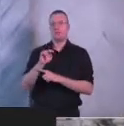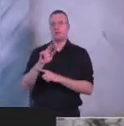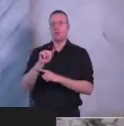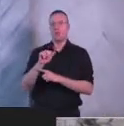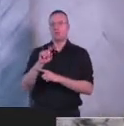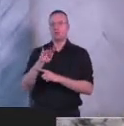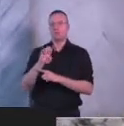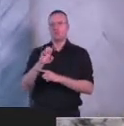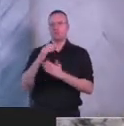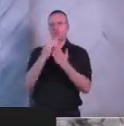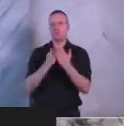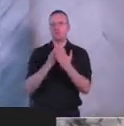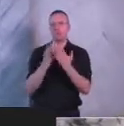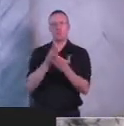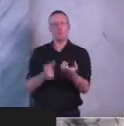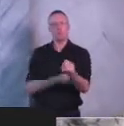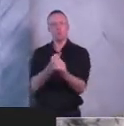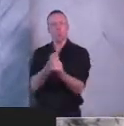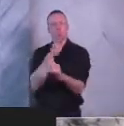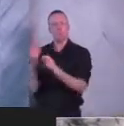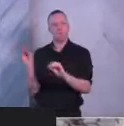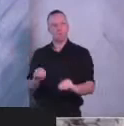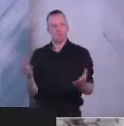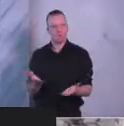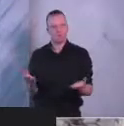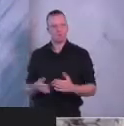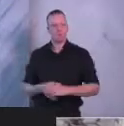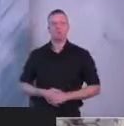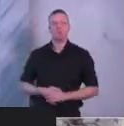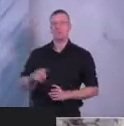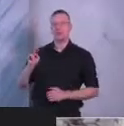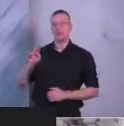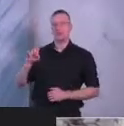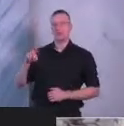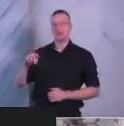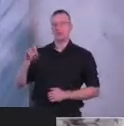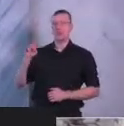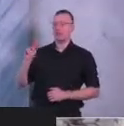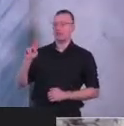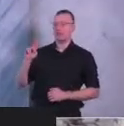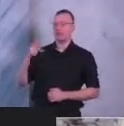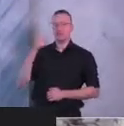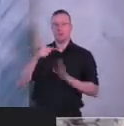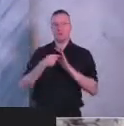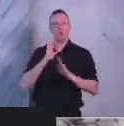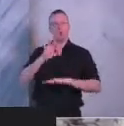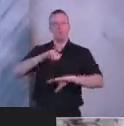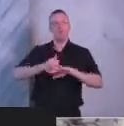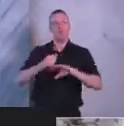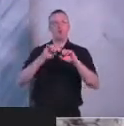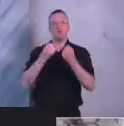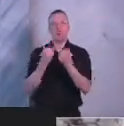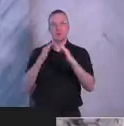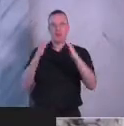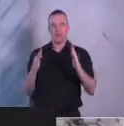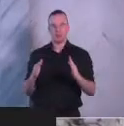support immigrants. And the NDP, for example, will have a social housing policy,